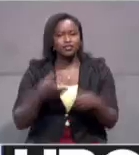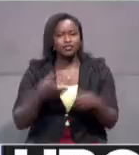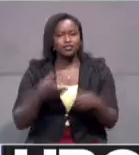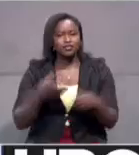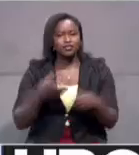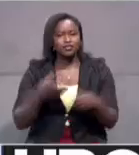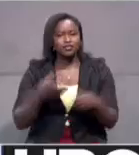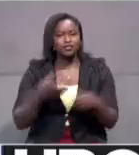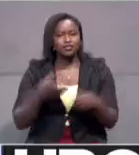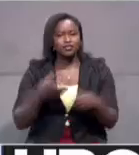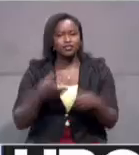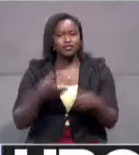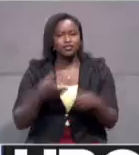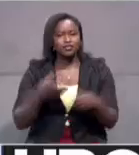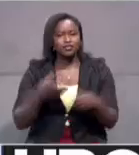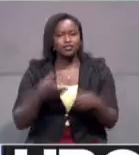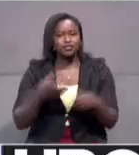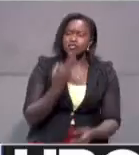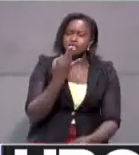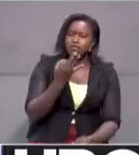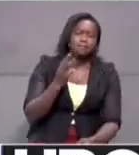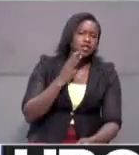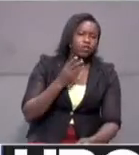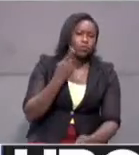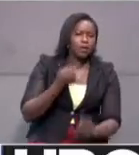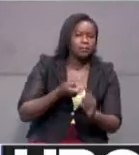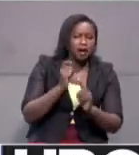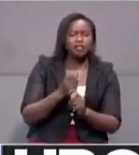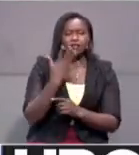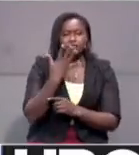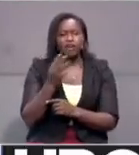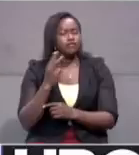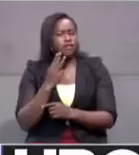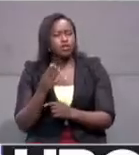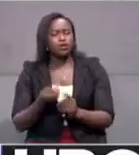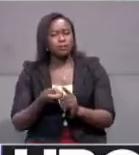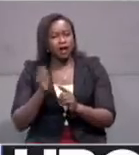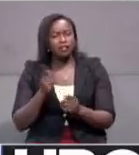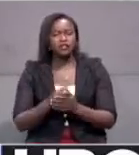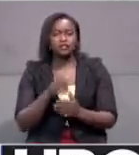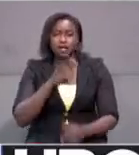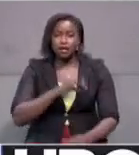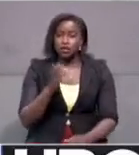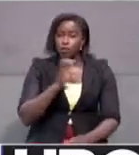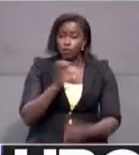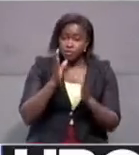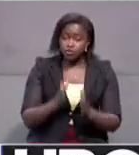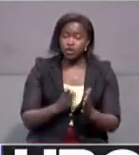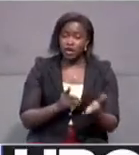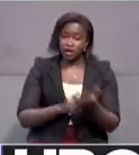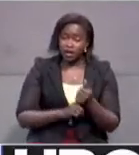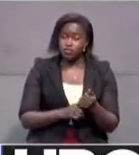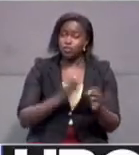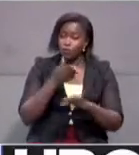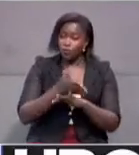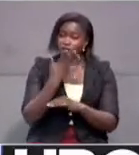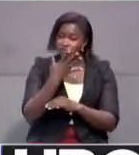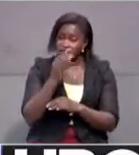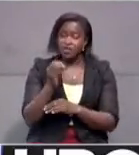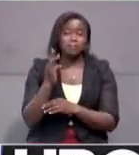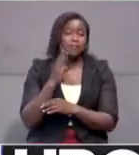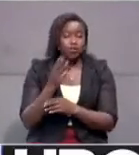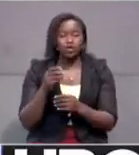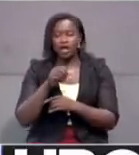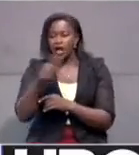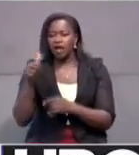are earning maybe 3 million per month. 5 million. These commissioners are earning over 50 million per month. Others have